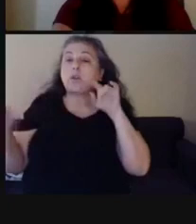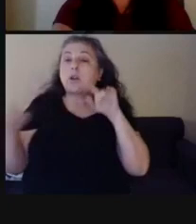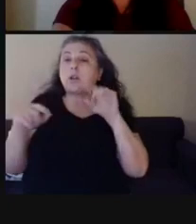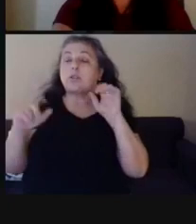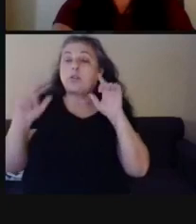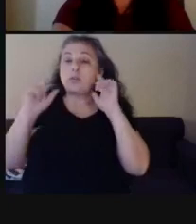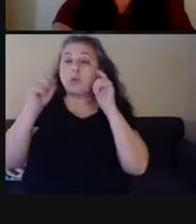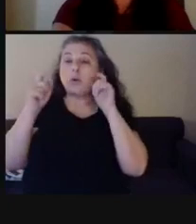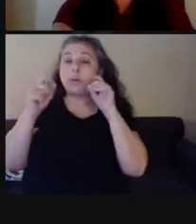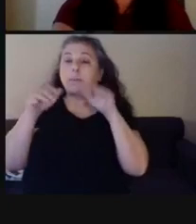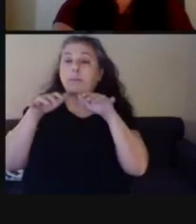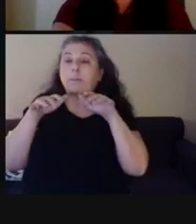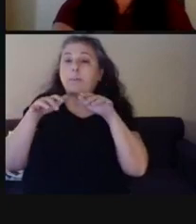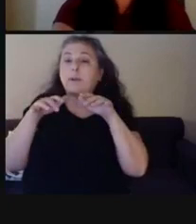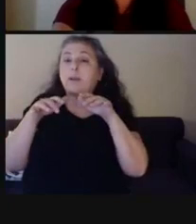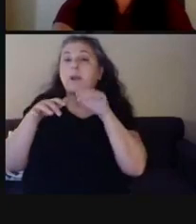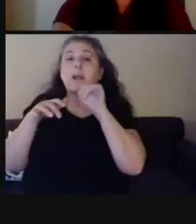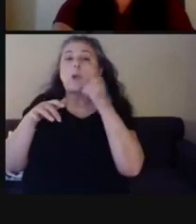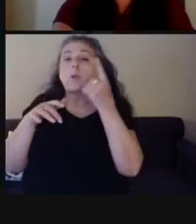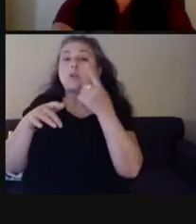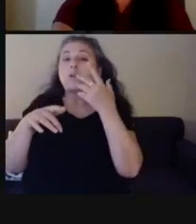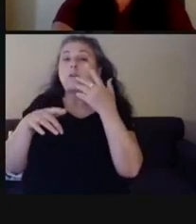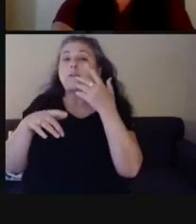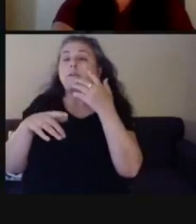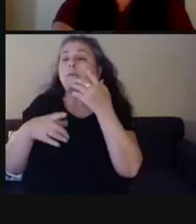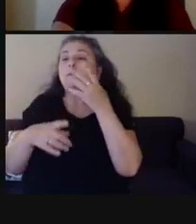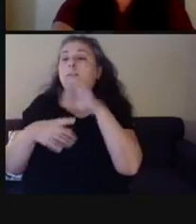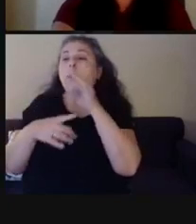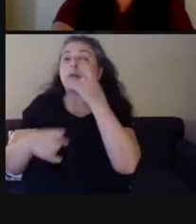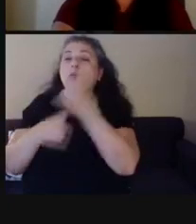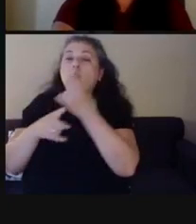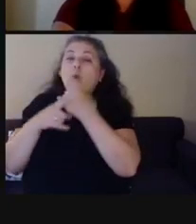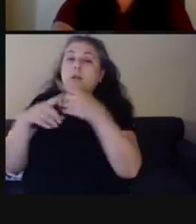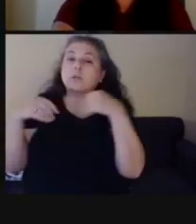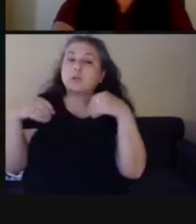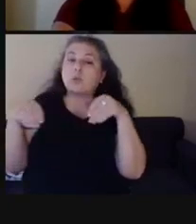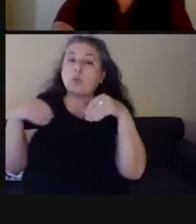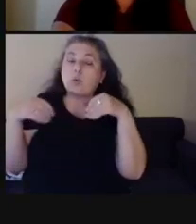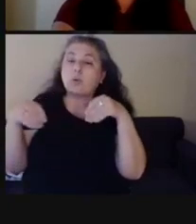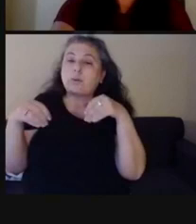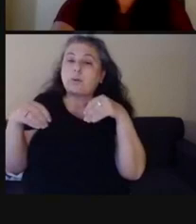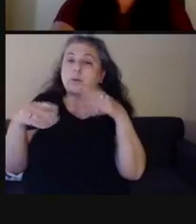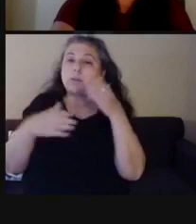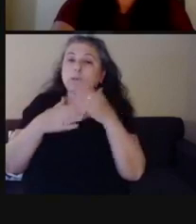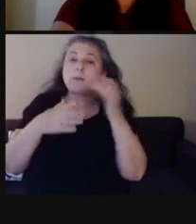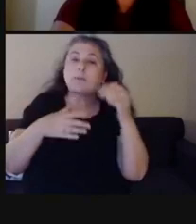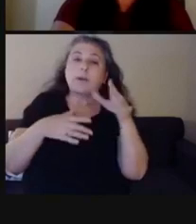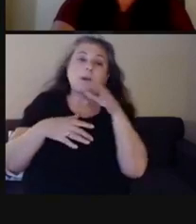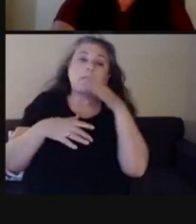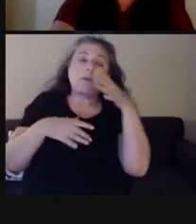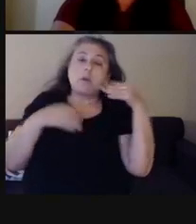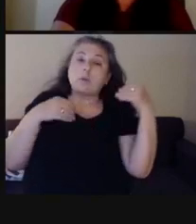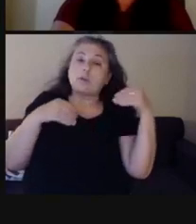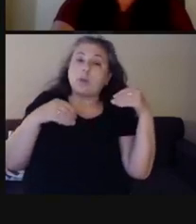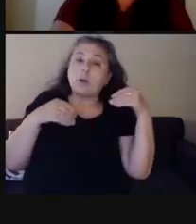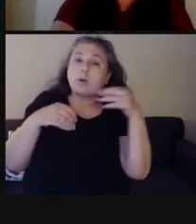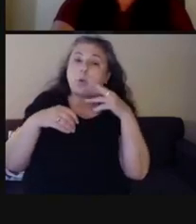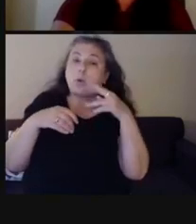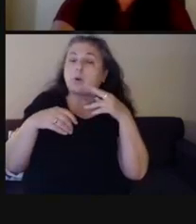beyond what you can find in the supermarket. Some of those you can find at farmers markets,